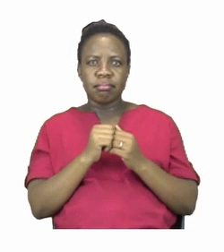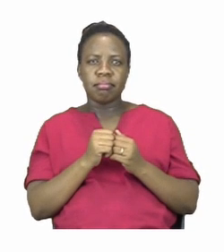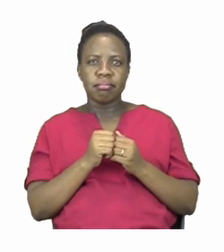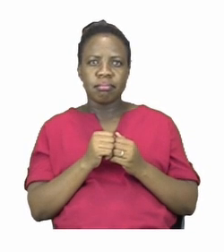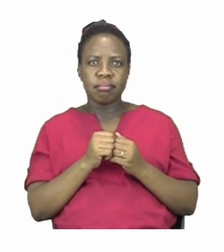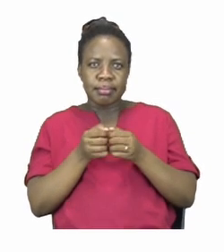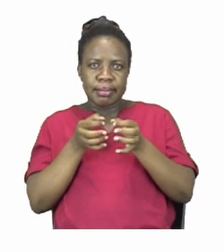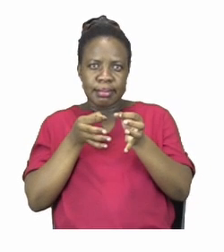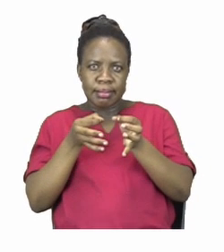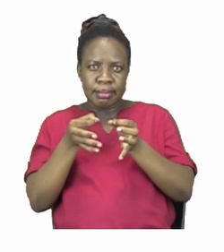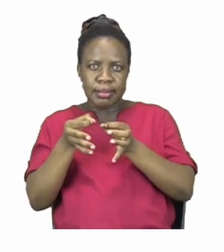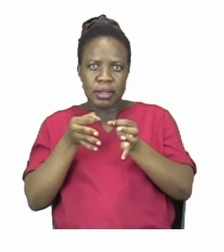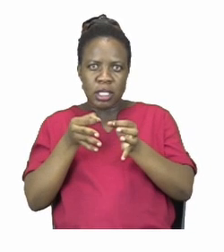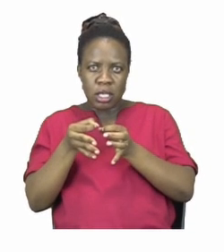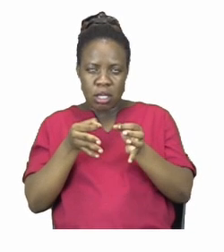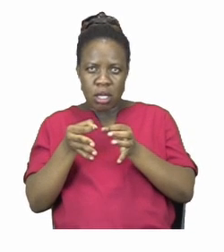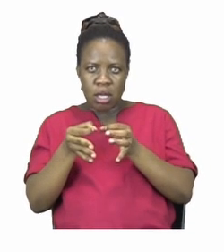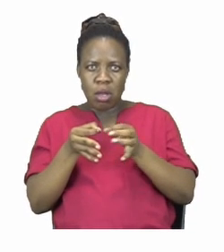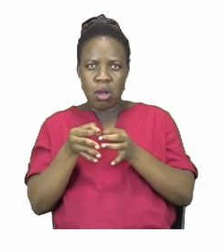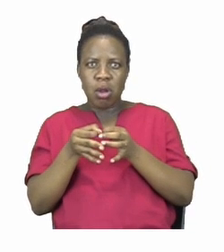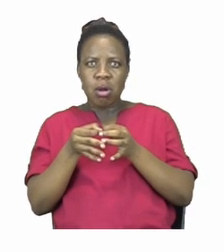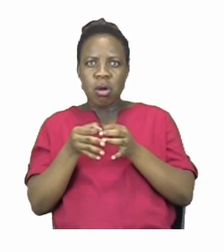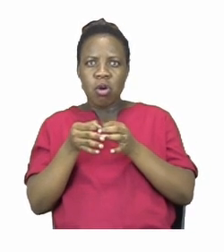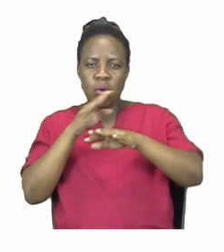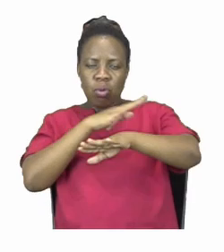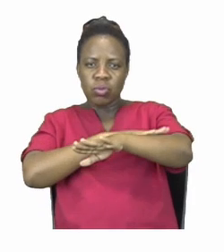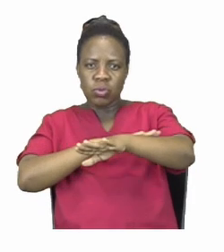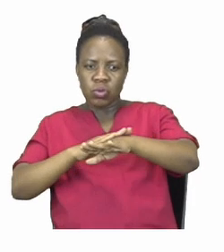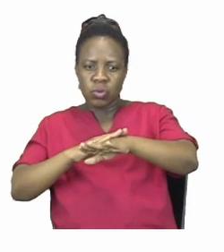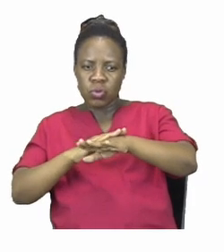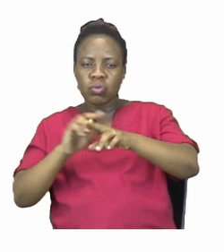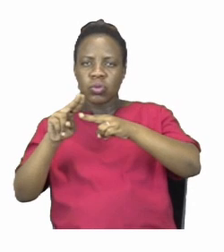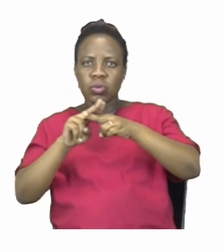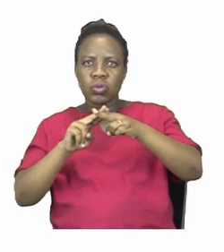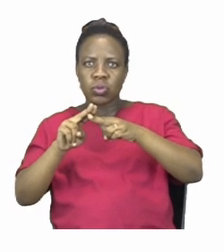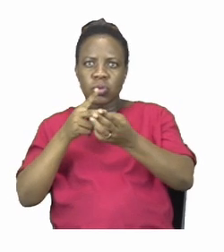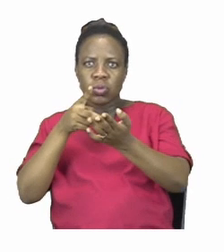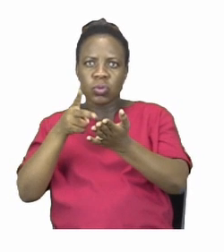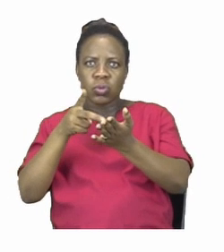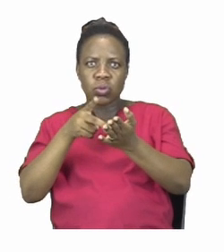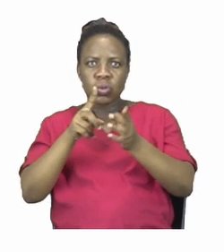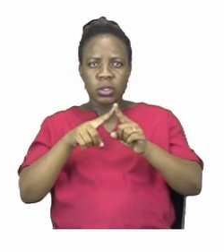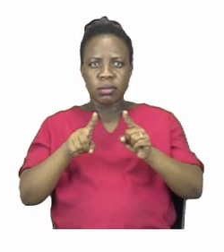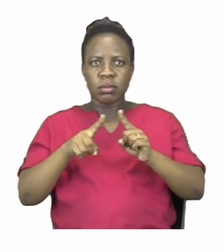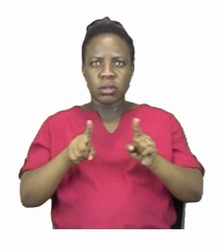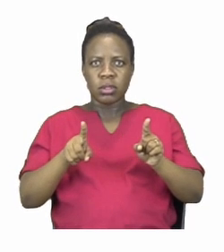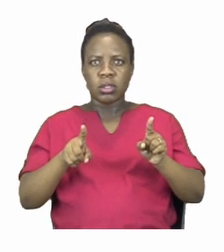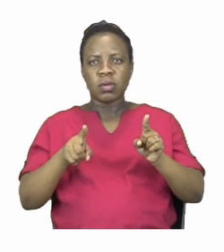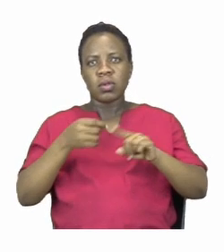the following places. Now here you have to look carefully at your paths so that you can